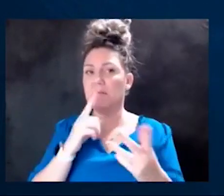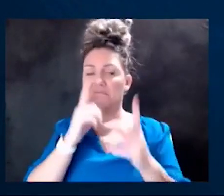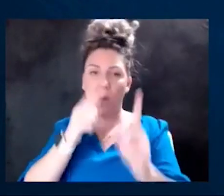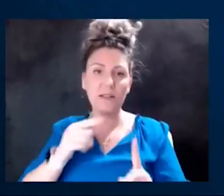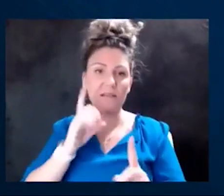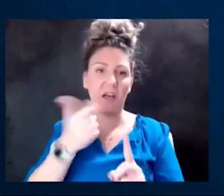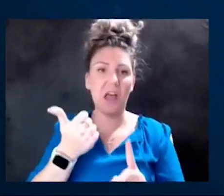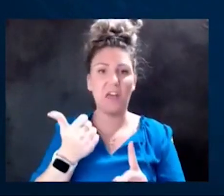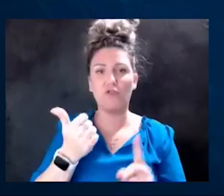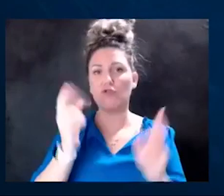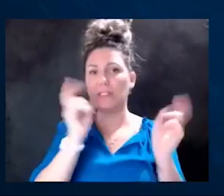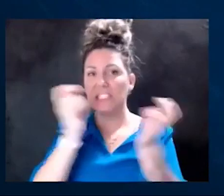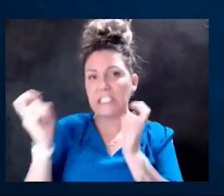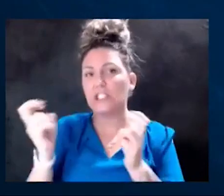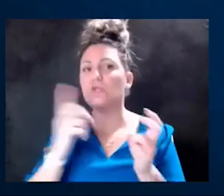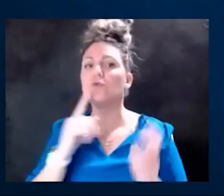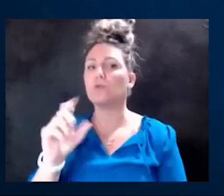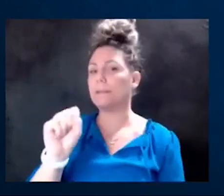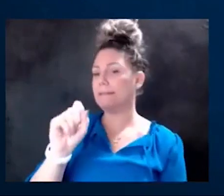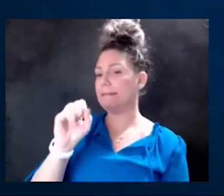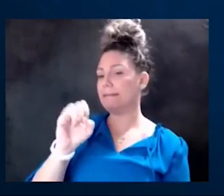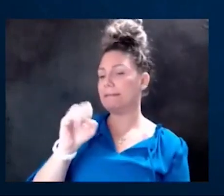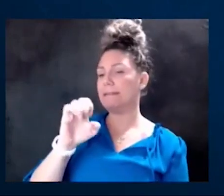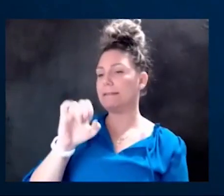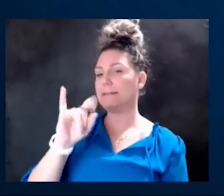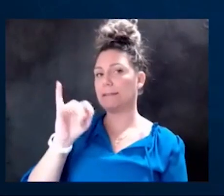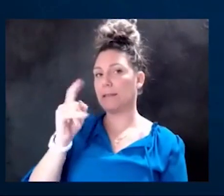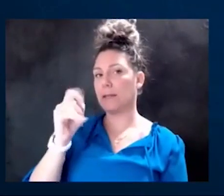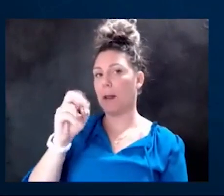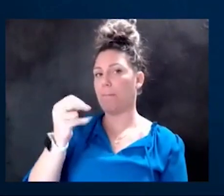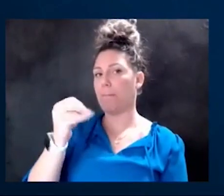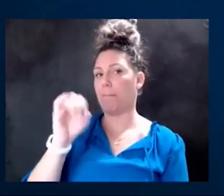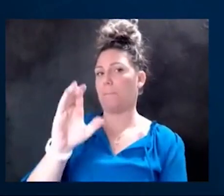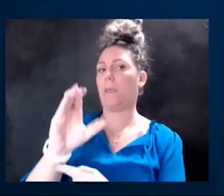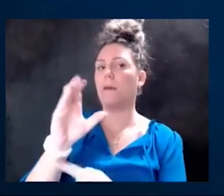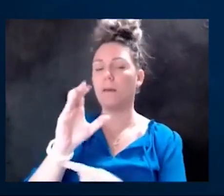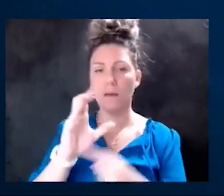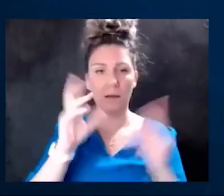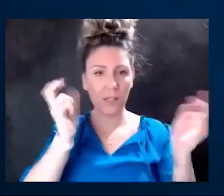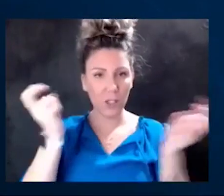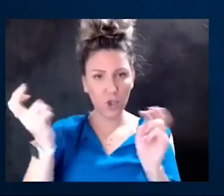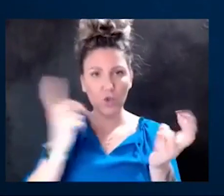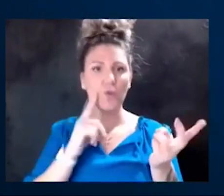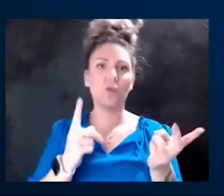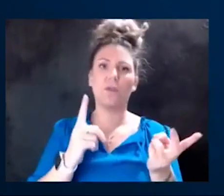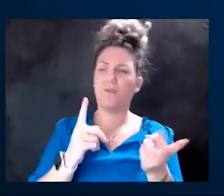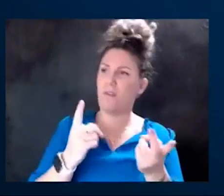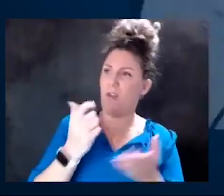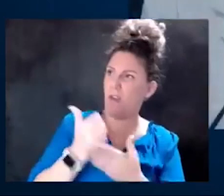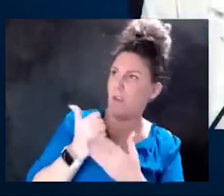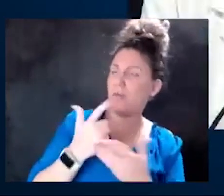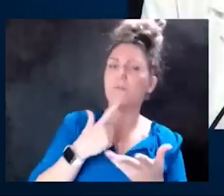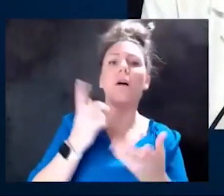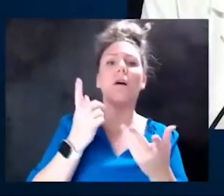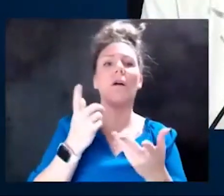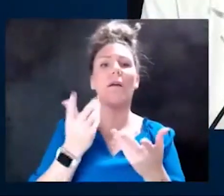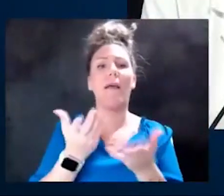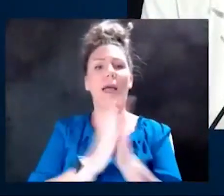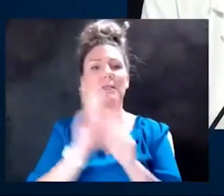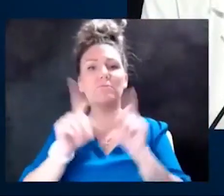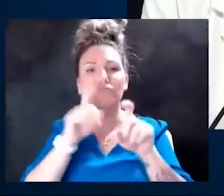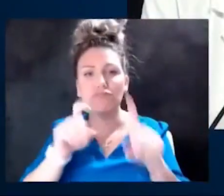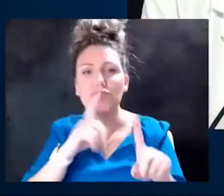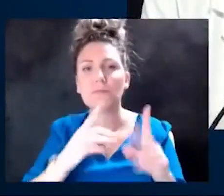good data visualization helps us actually answer and ask more questions than where we started. Yeah, I'd love to sit and kind of sift through